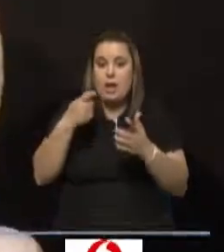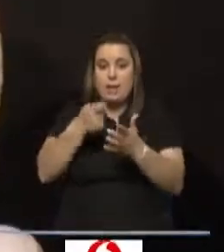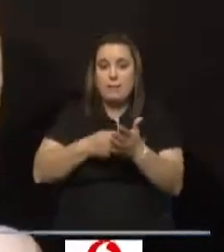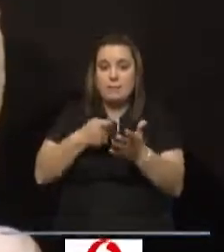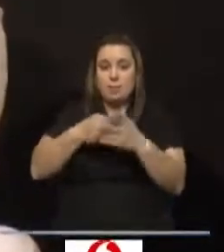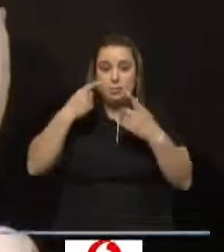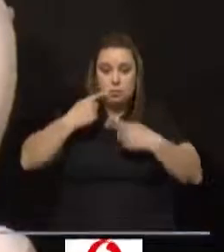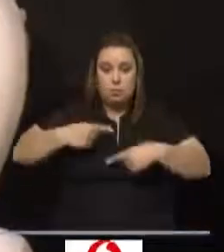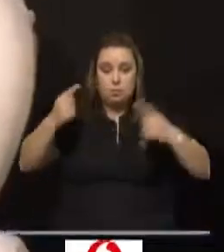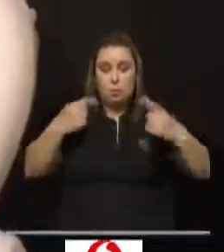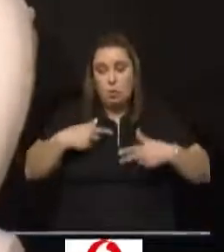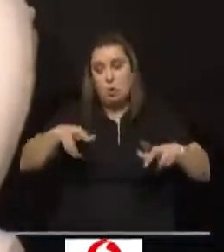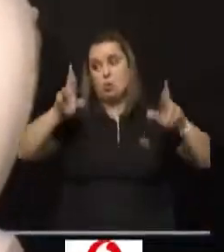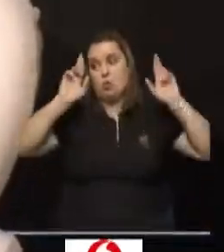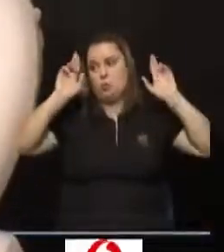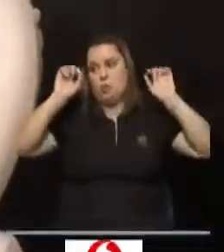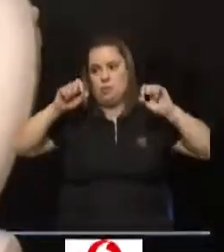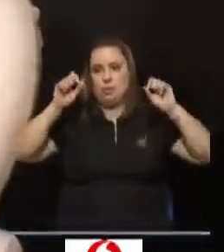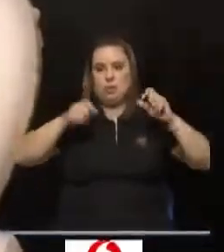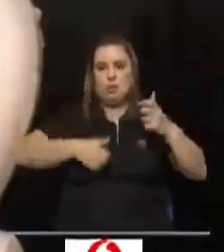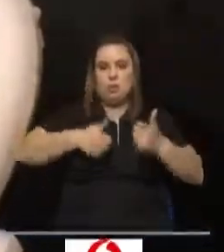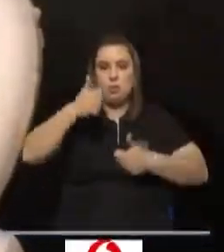As you said, it's public investment.